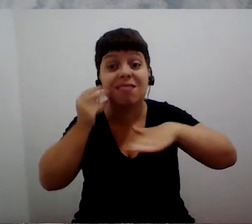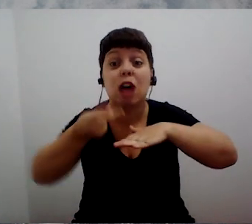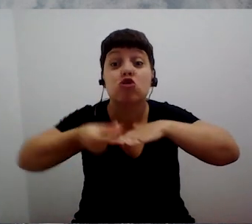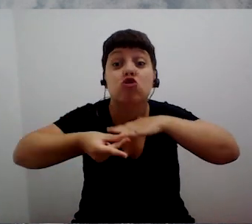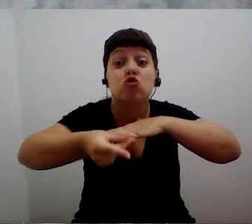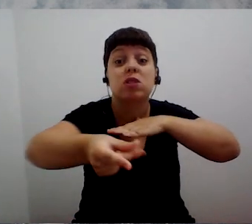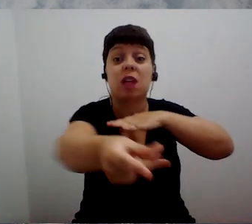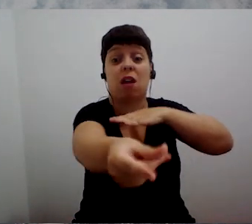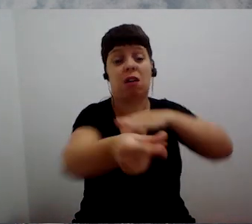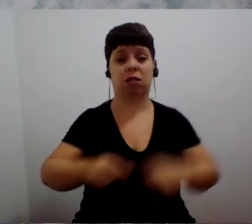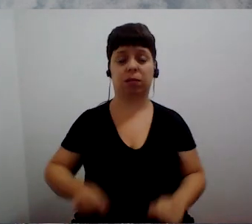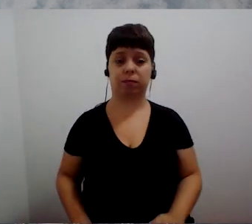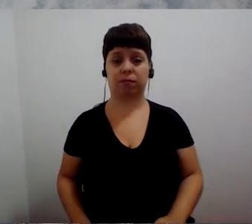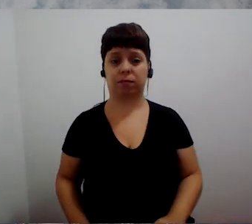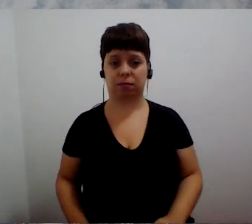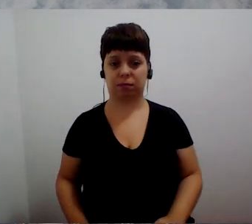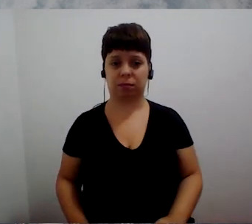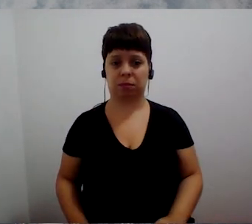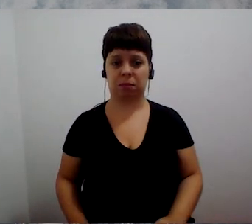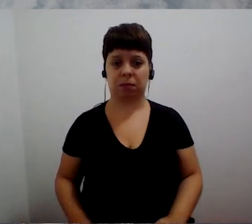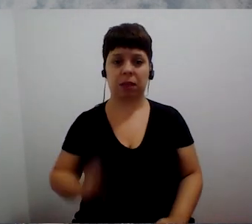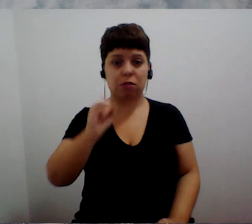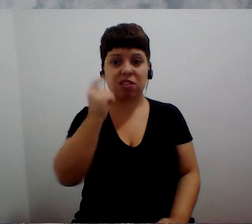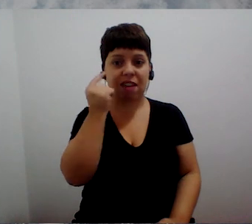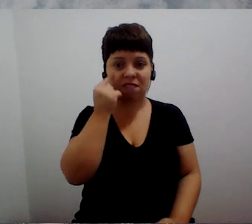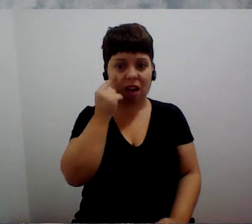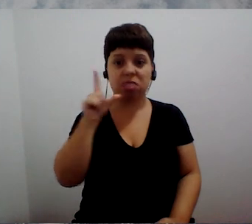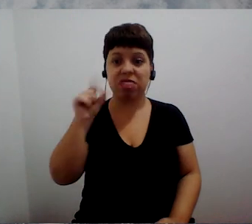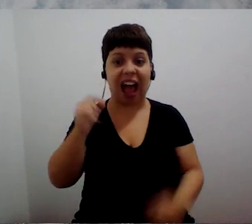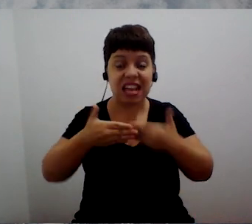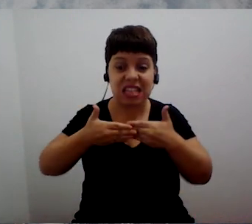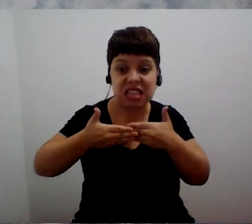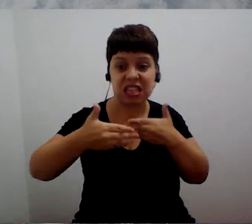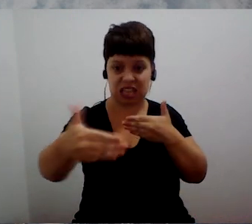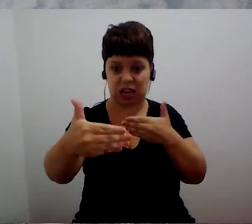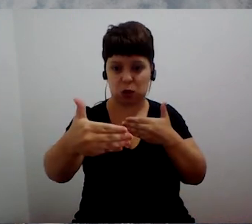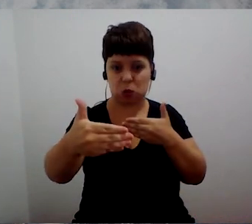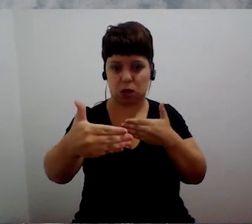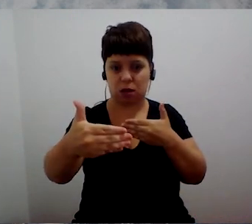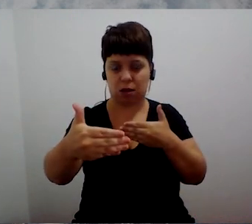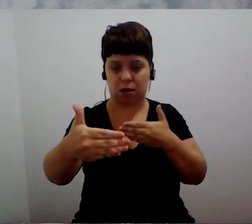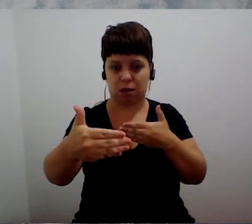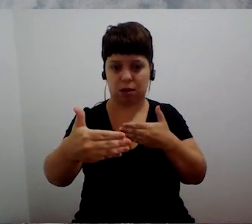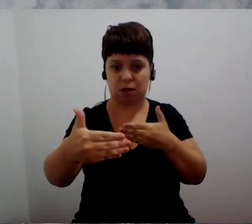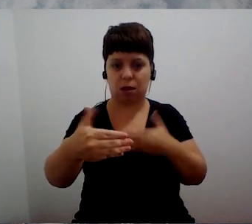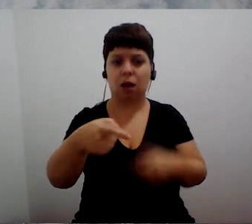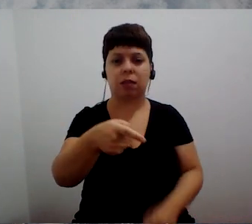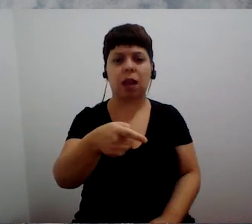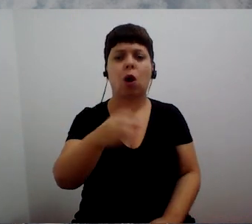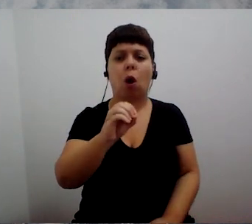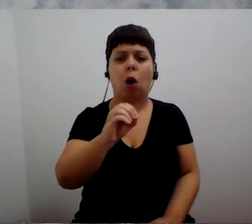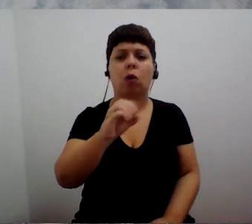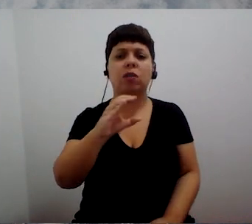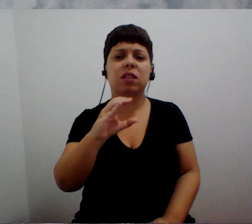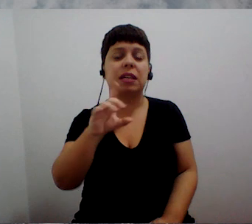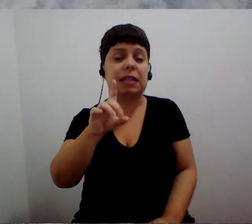And when you see the forecast for the next 10 years, in all of not only the OECD reports, but most